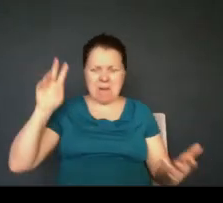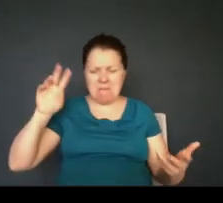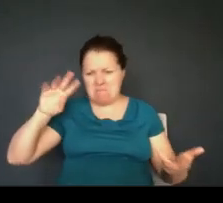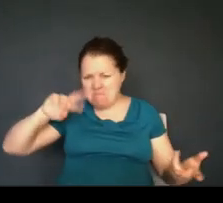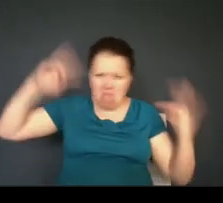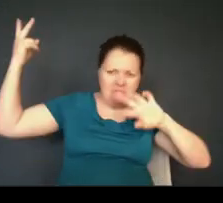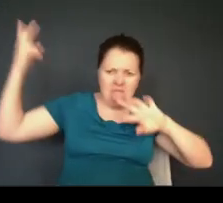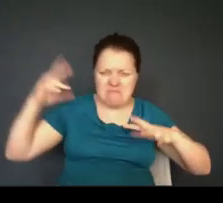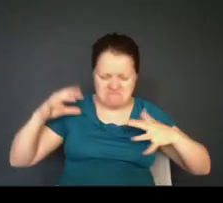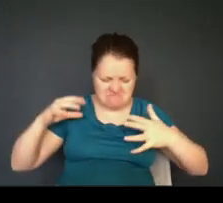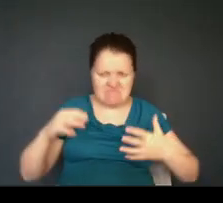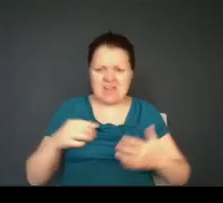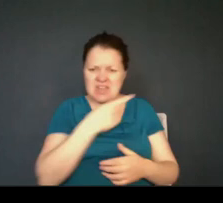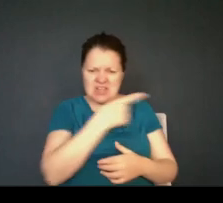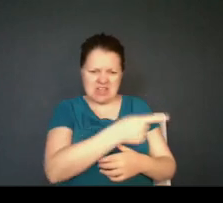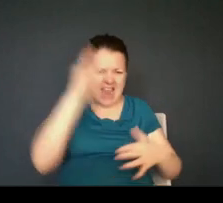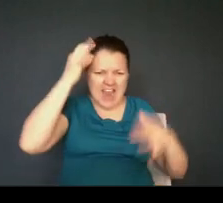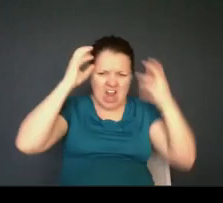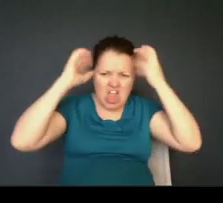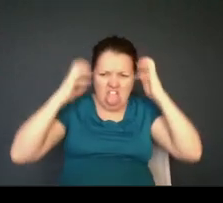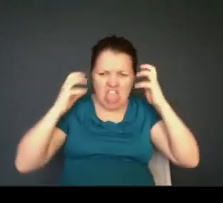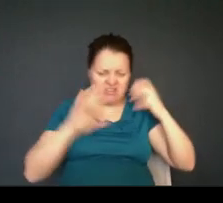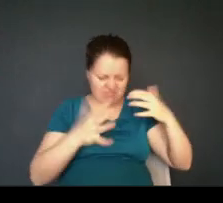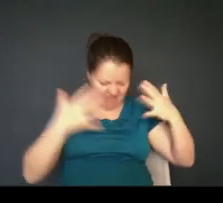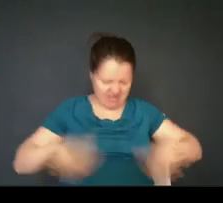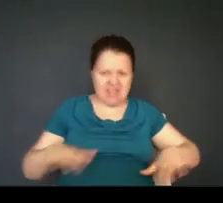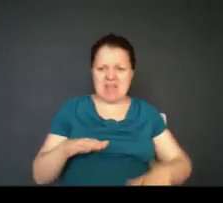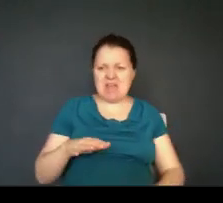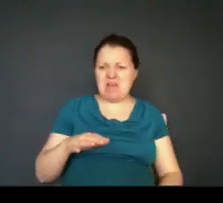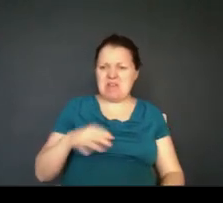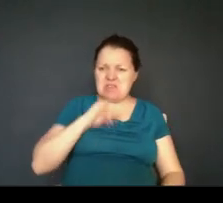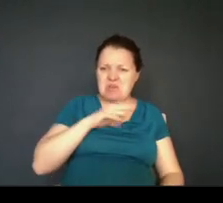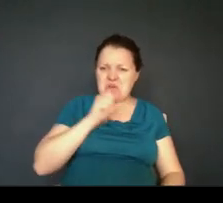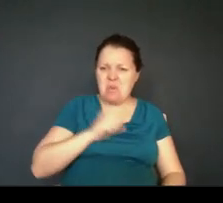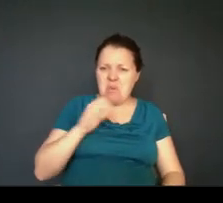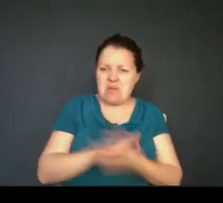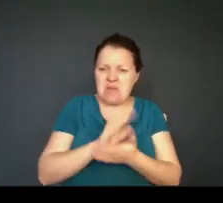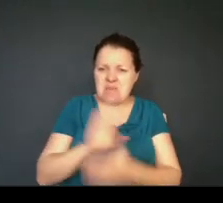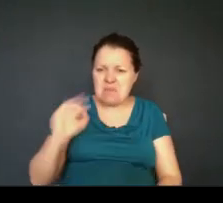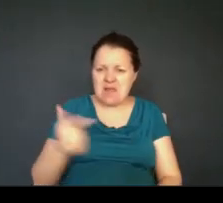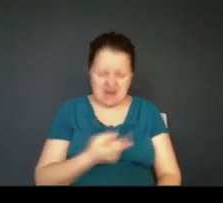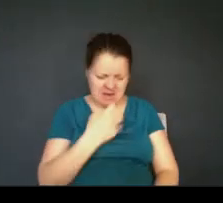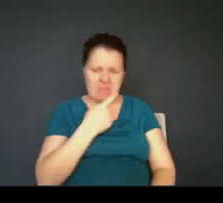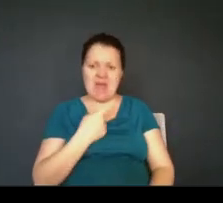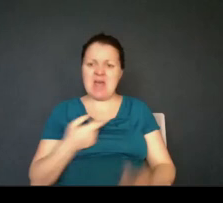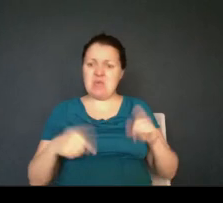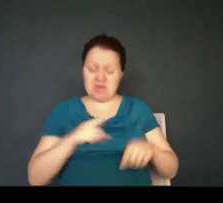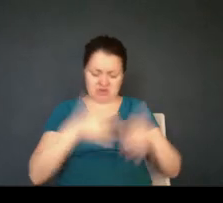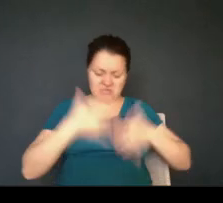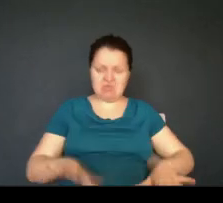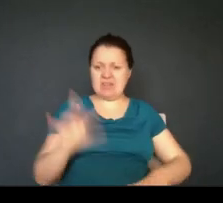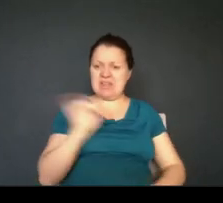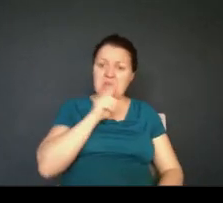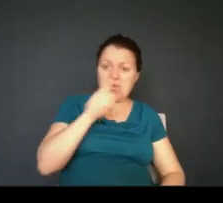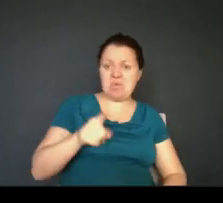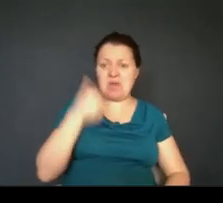and you're wearing a dirty old paper bag. Come back when you're dressed like a real princess." He is what she needs to conquer,